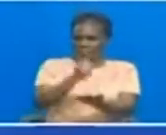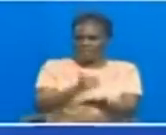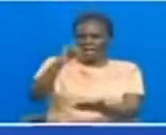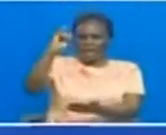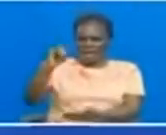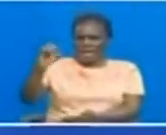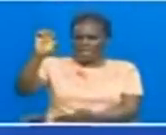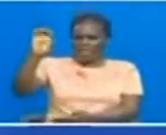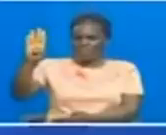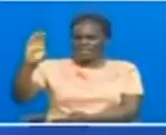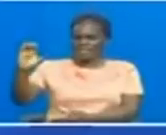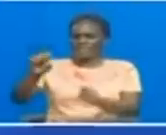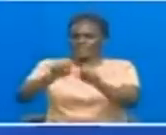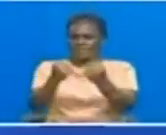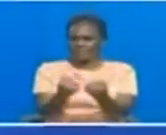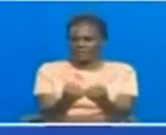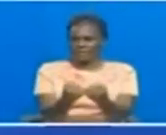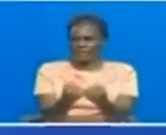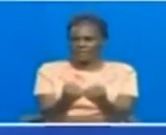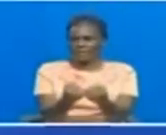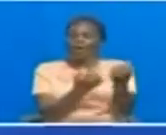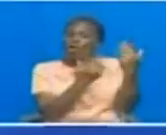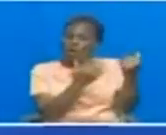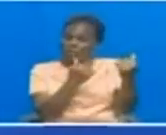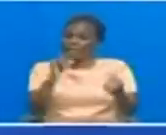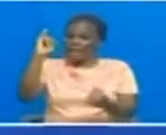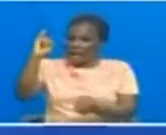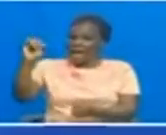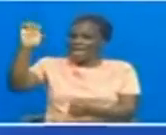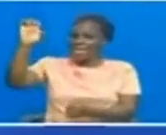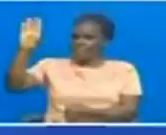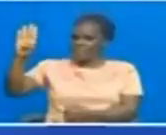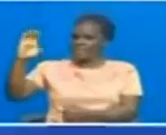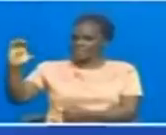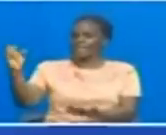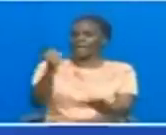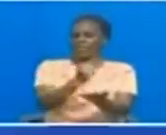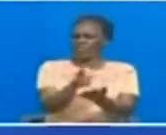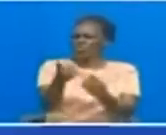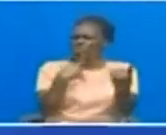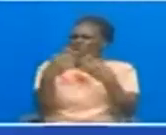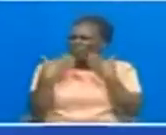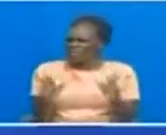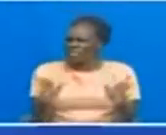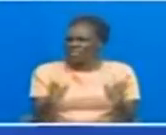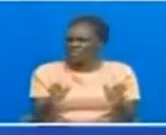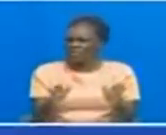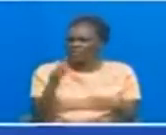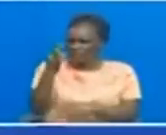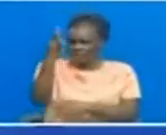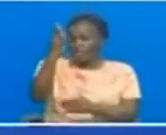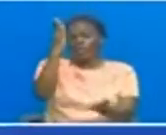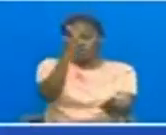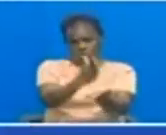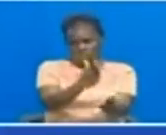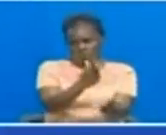IEBC system. Okay. So, first and of all, hoping that the IEBC, are you in talks with the IEBC, you know, in for future? Sure,